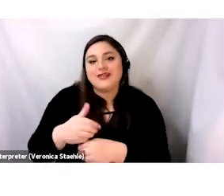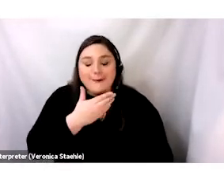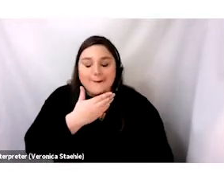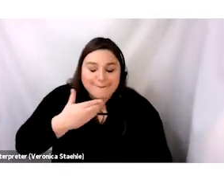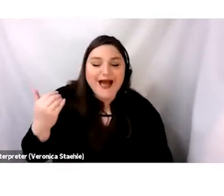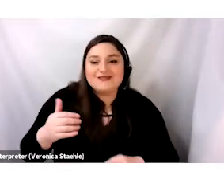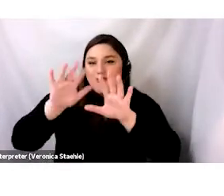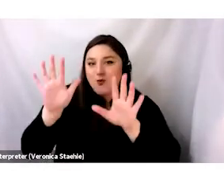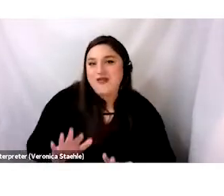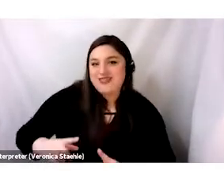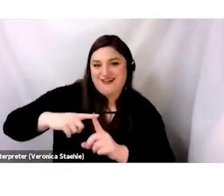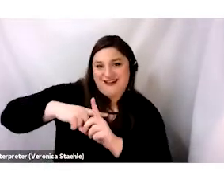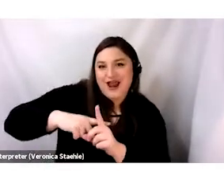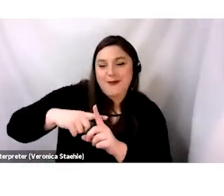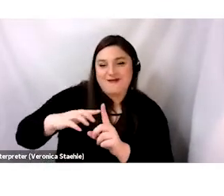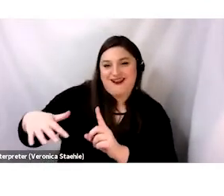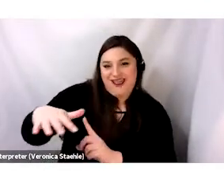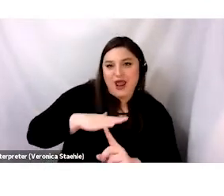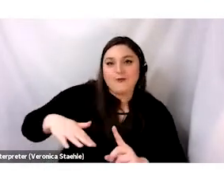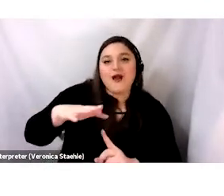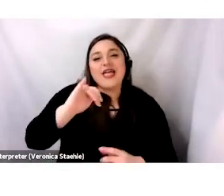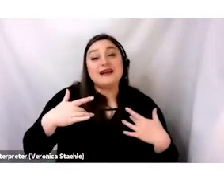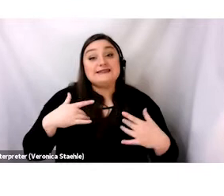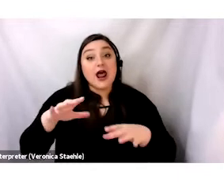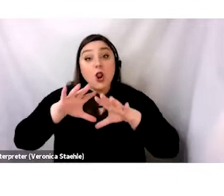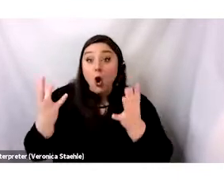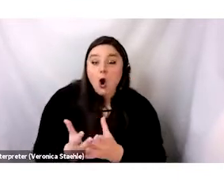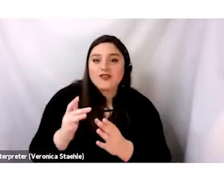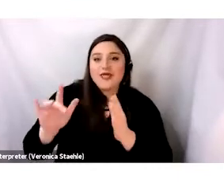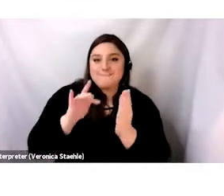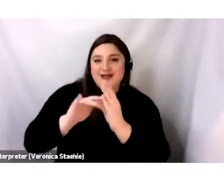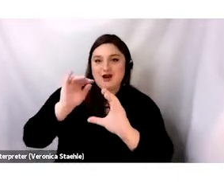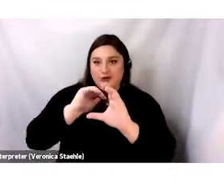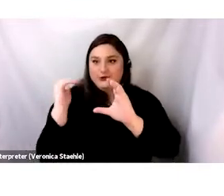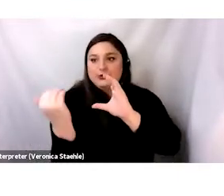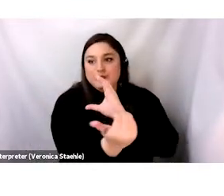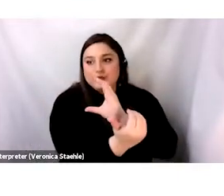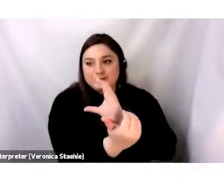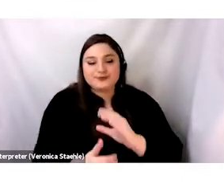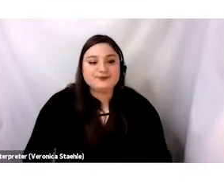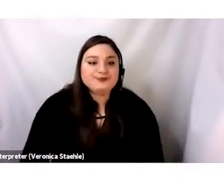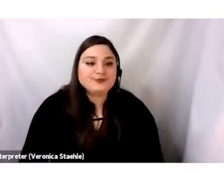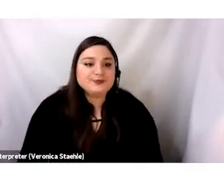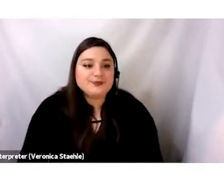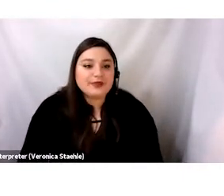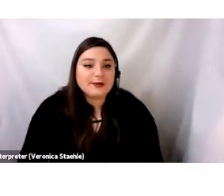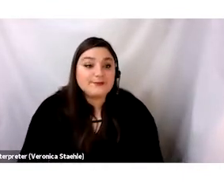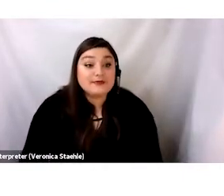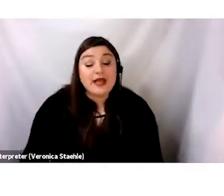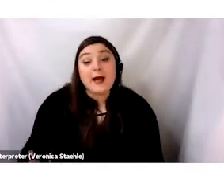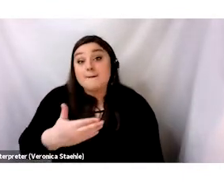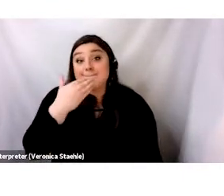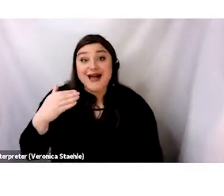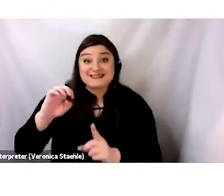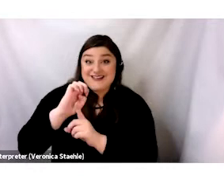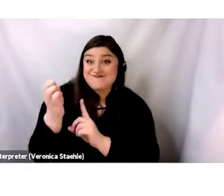the best of climates in these regions, sort of across the center of the earth on either side of the equator. The best conditions